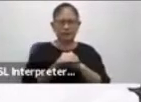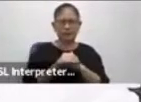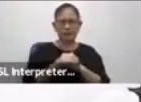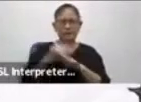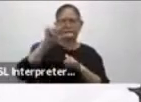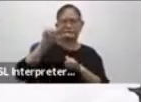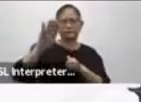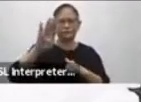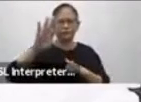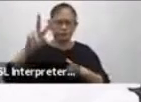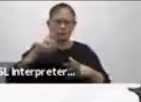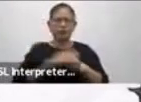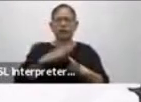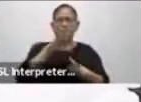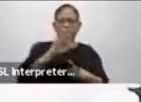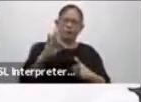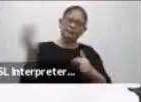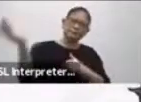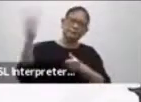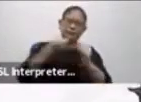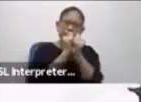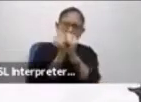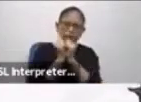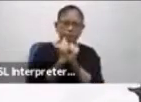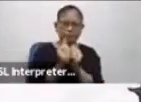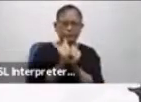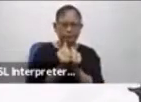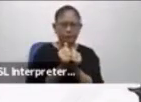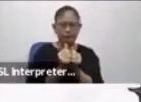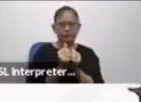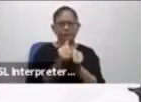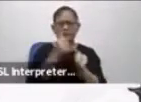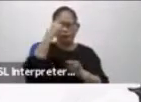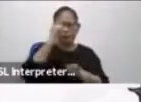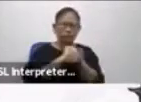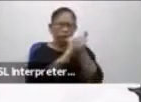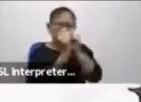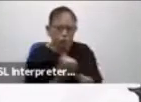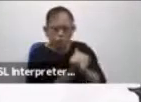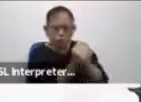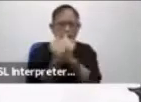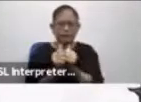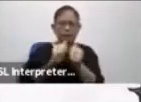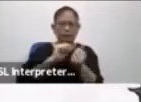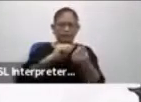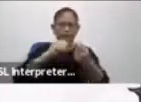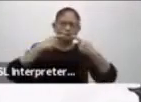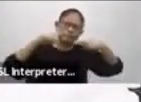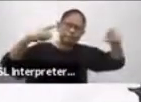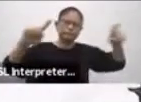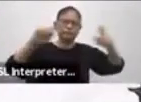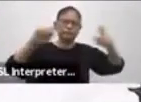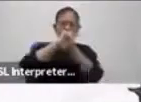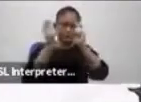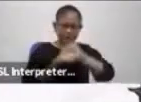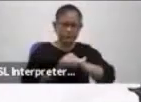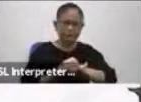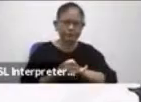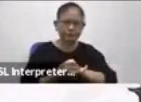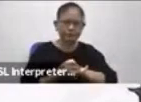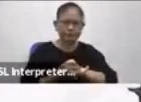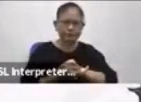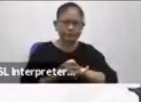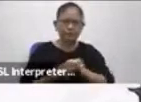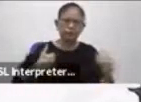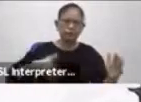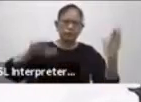now to come together and put all our best energies together in this regard. GBV is probably going to outlive the pandemic, so we hope